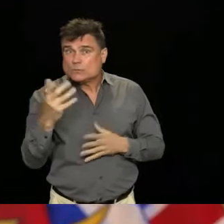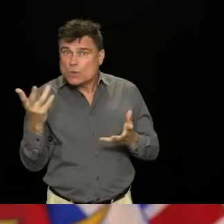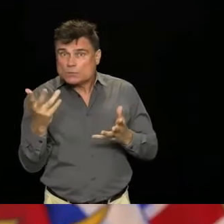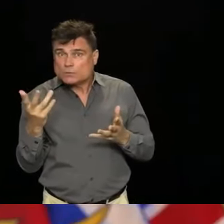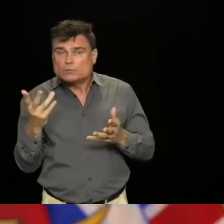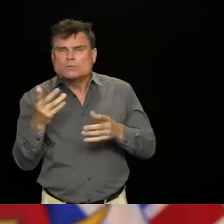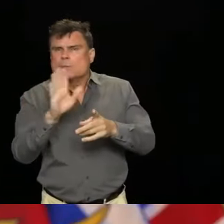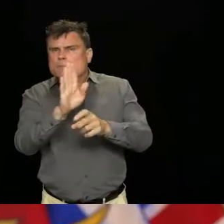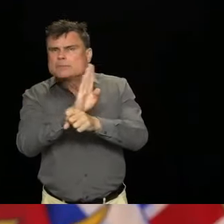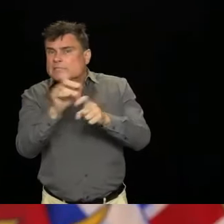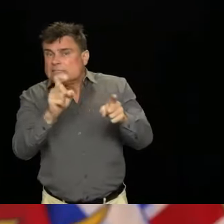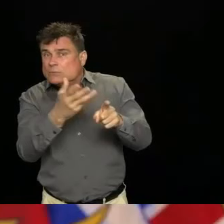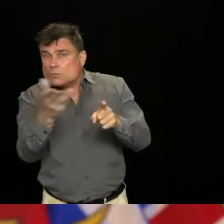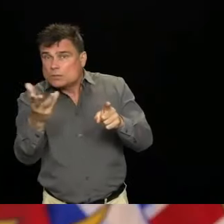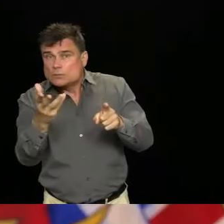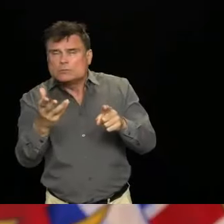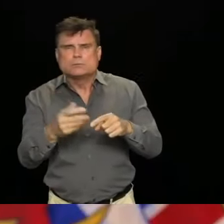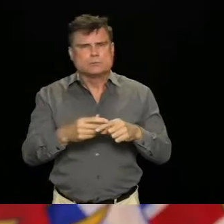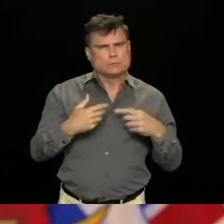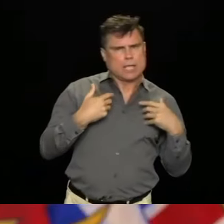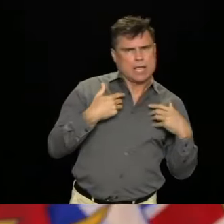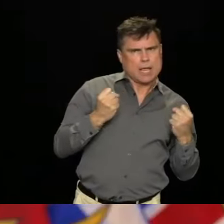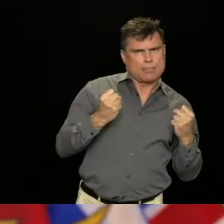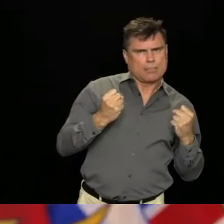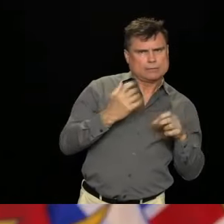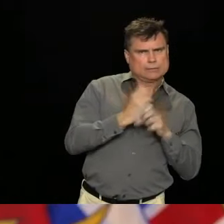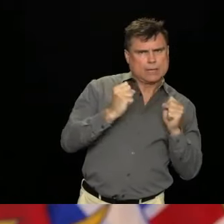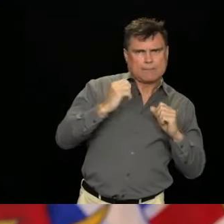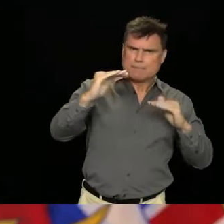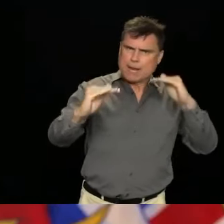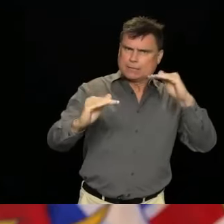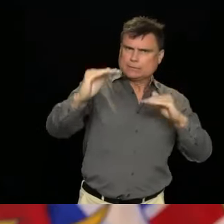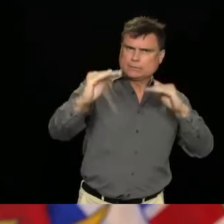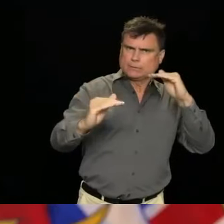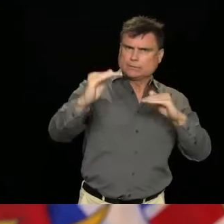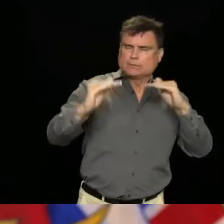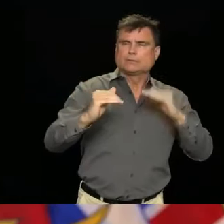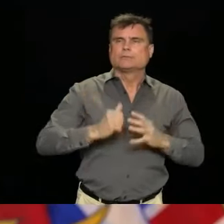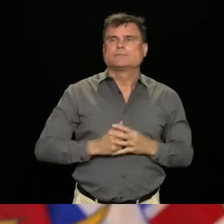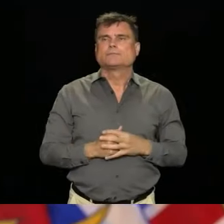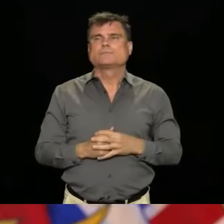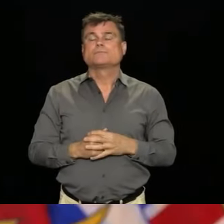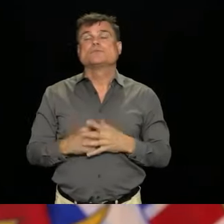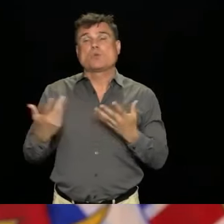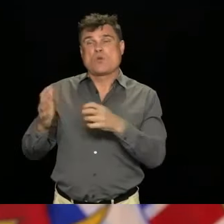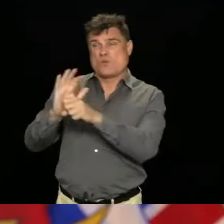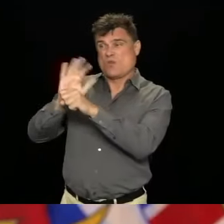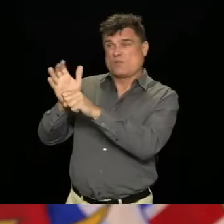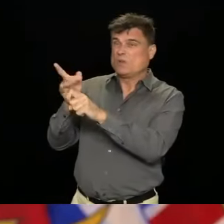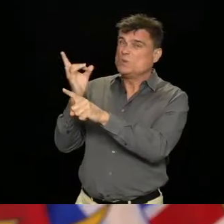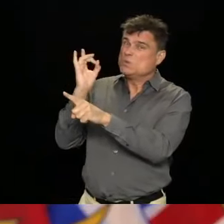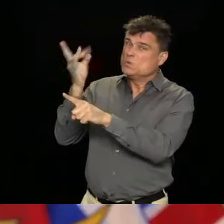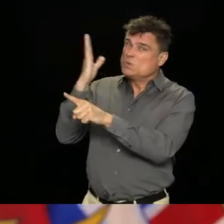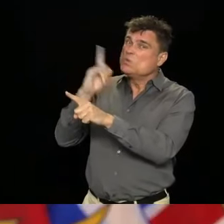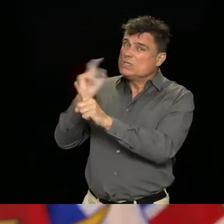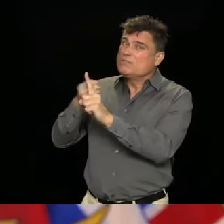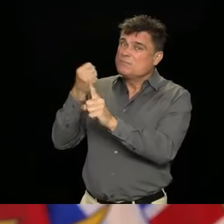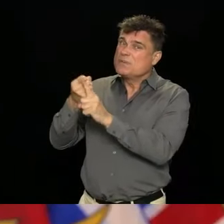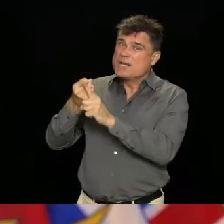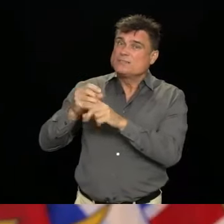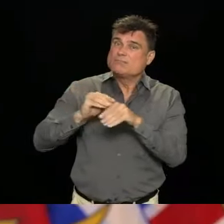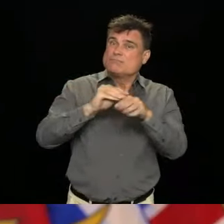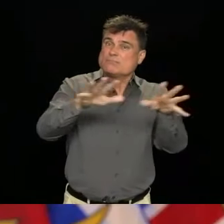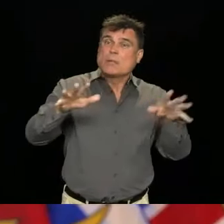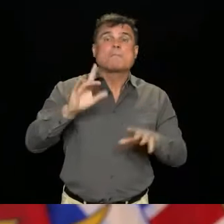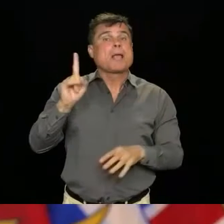programs based on those evolving needs. Despite COVID-19 impacts, BC continues to be an economic